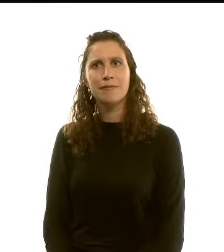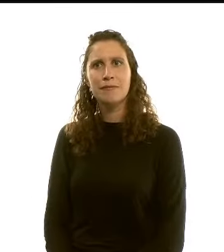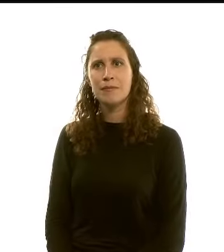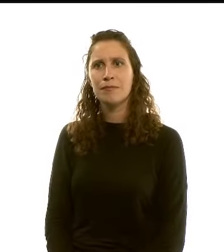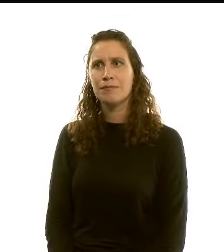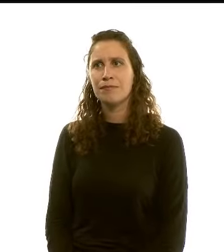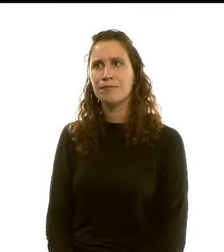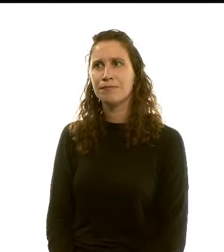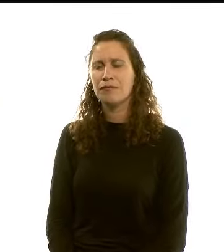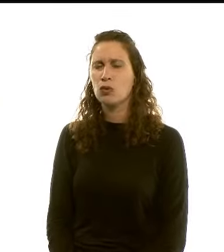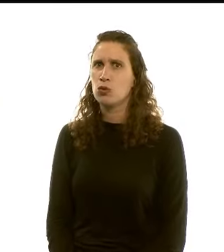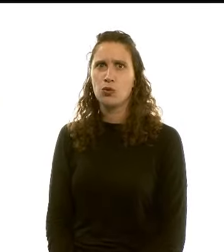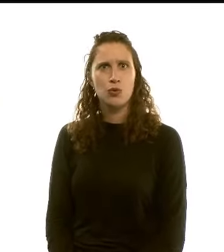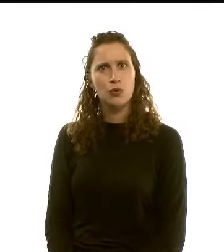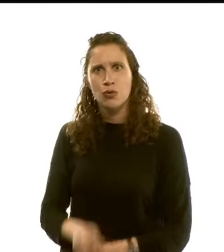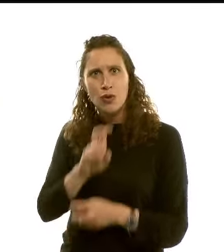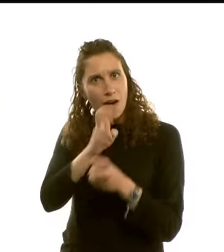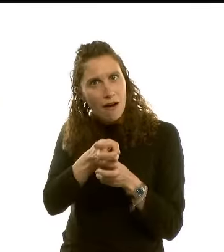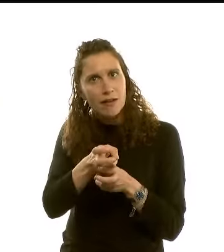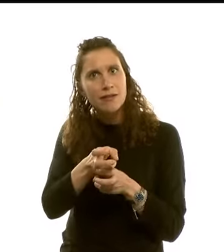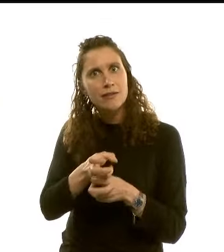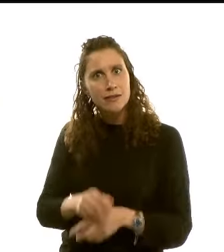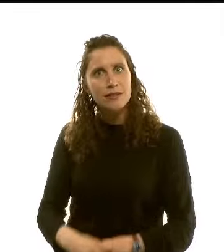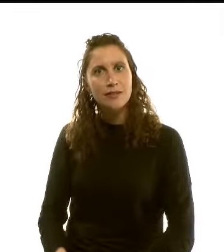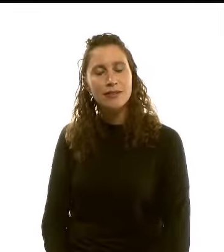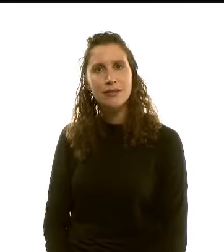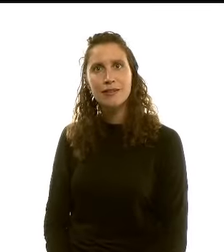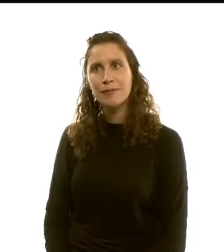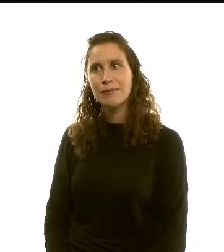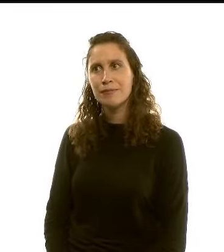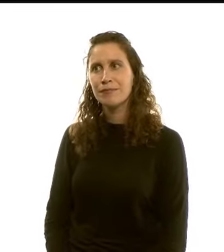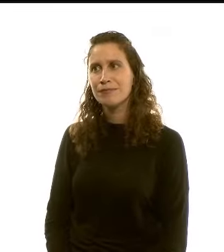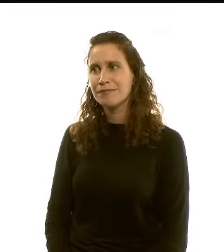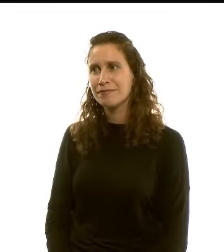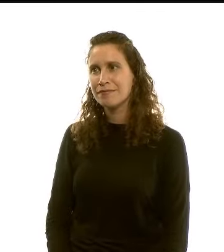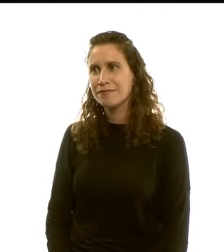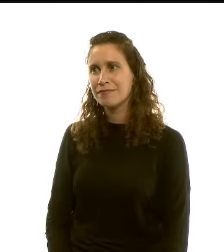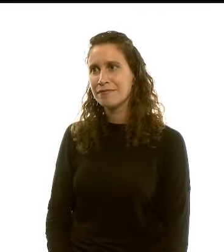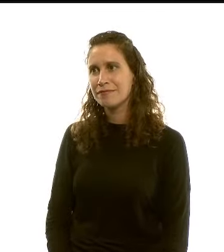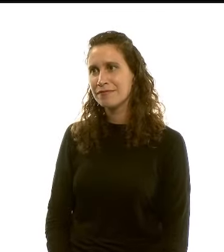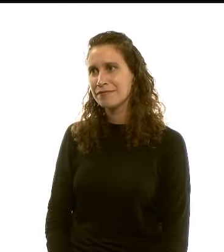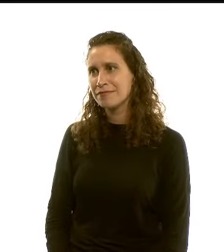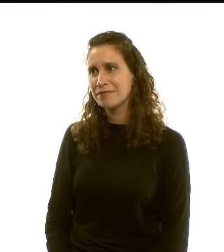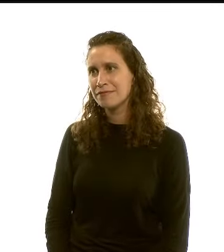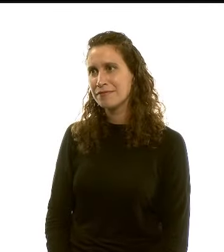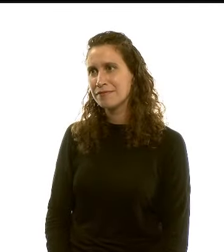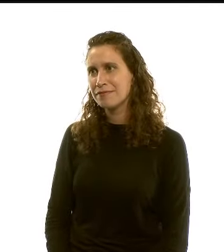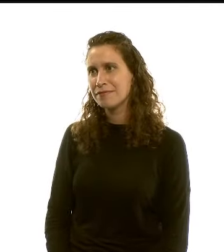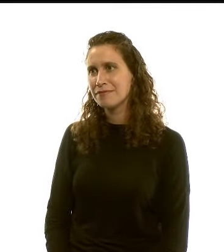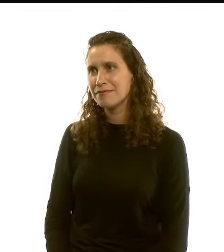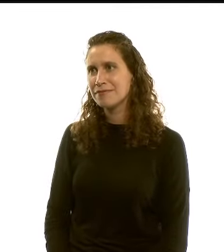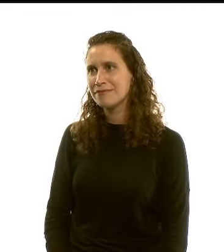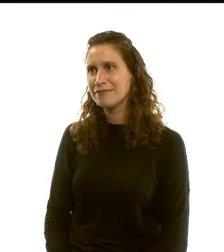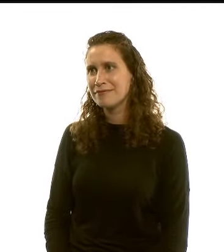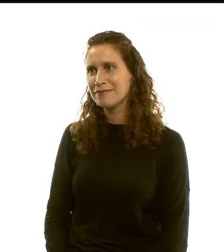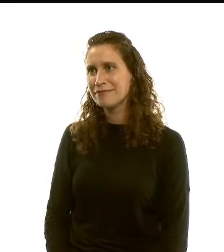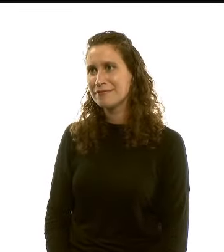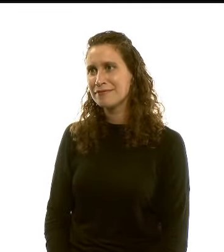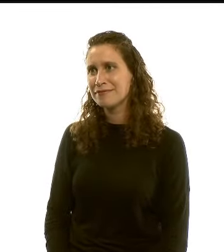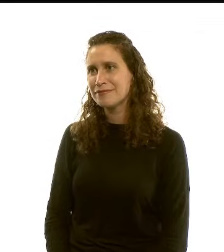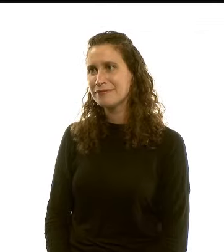Oh, it's really tricky. Here we're going to use these sideways pieces. So studs on the side.